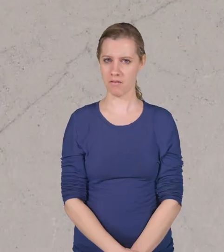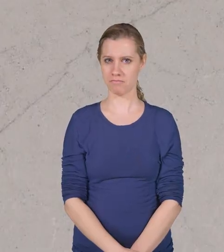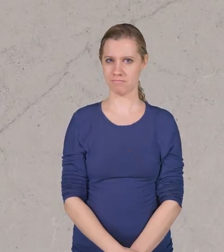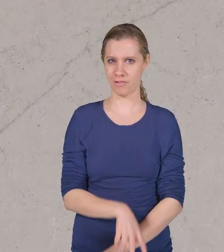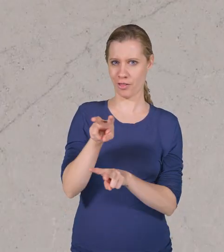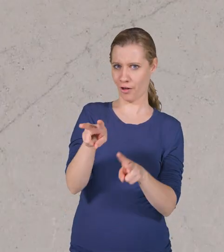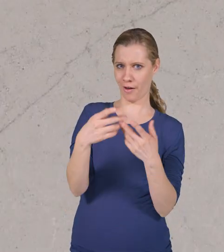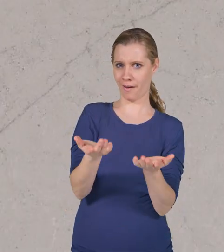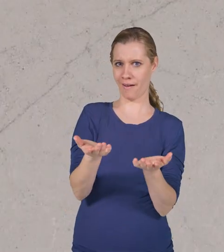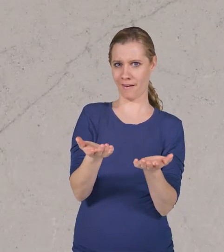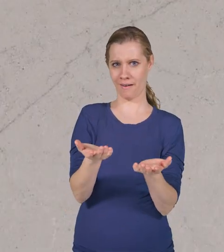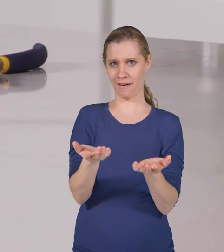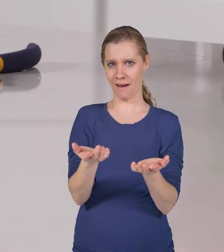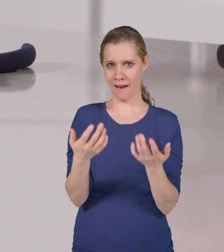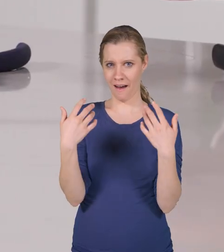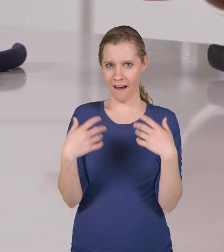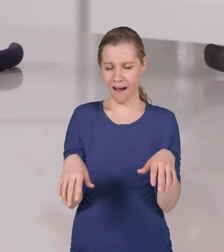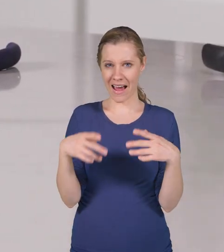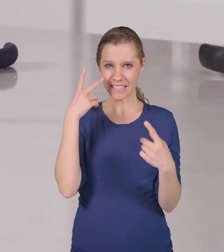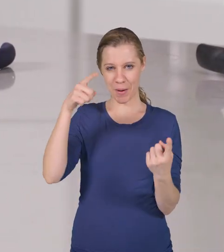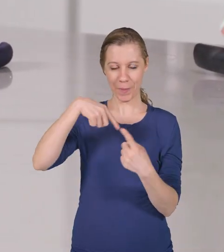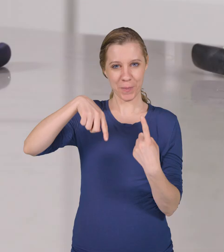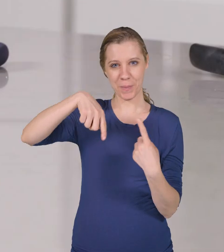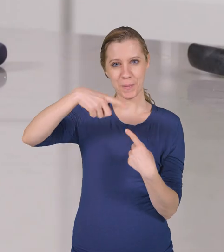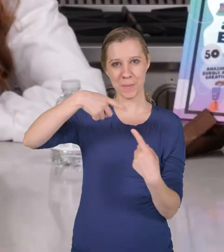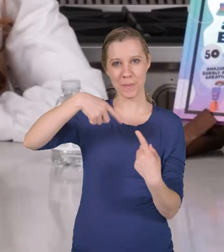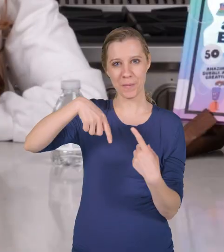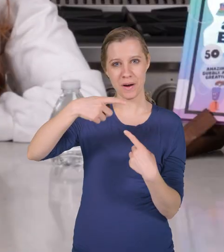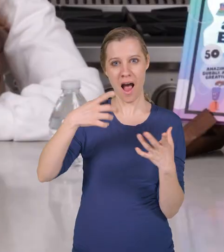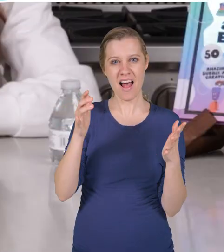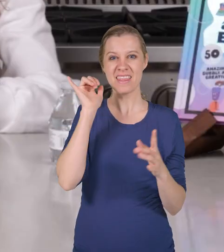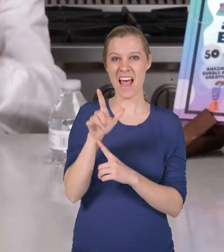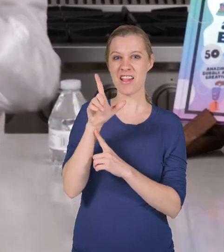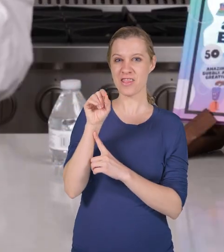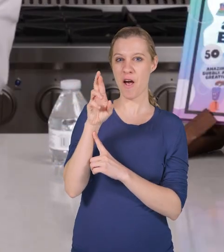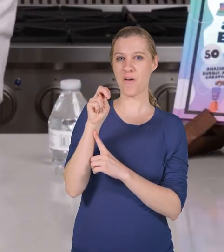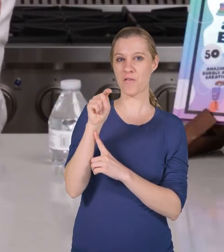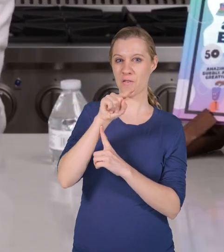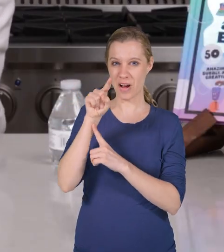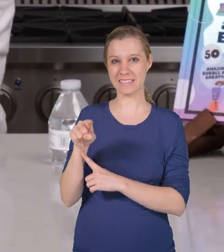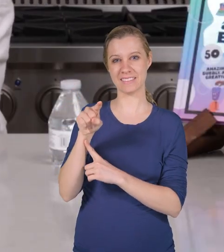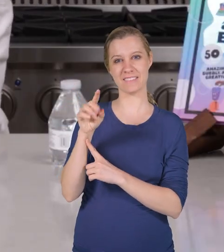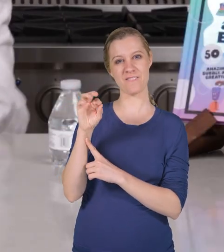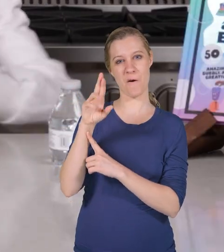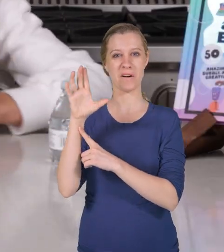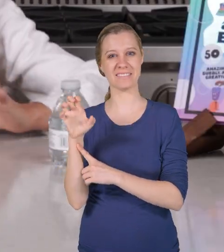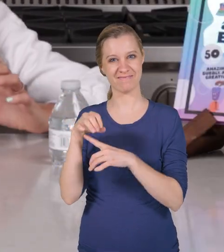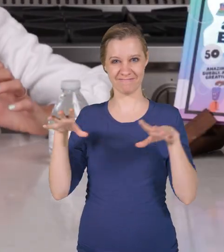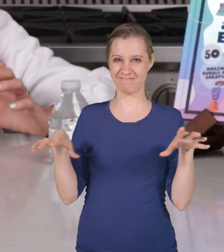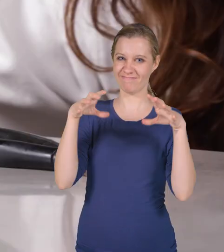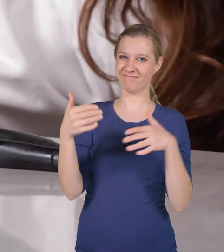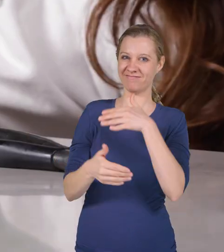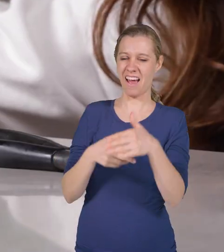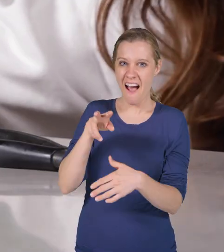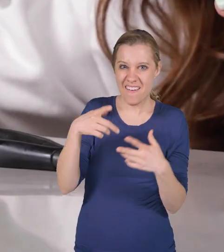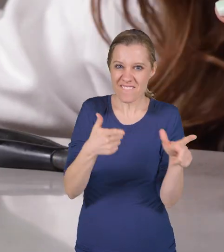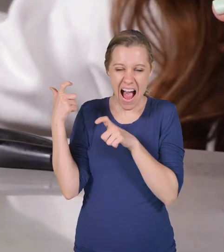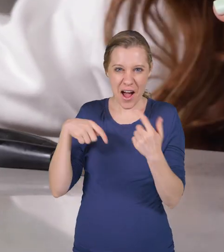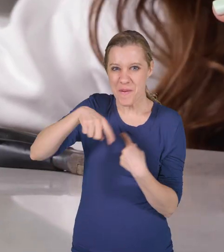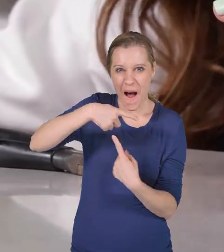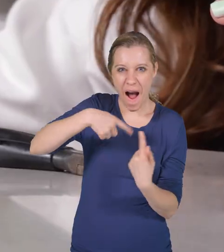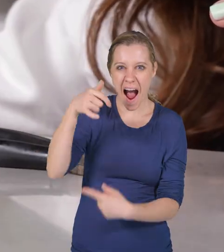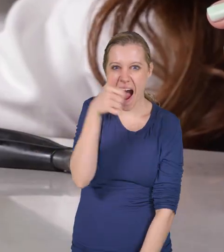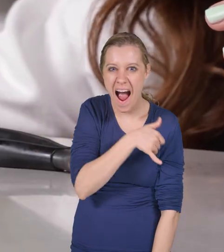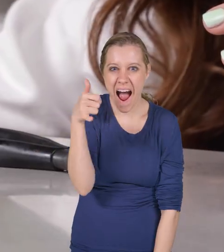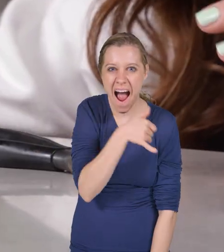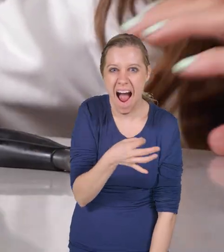Oh, now look at that. Now you see it spinning. This is the Lorentz force in action. Look how fast it's spinning. Look